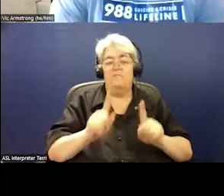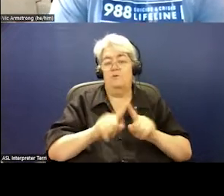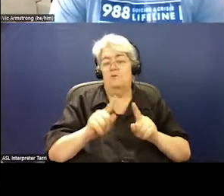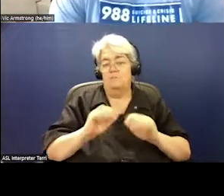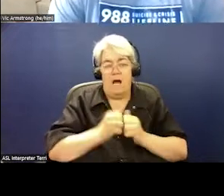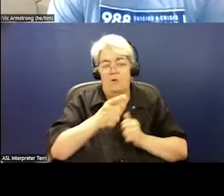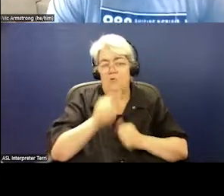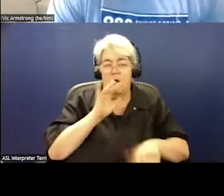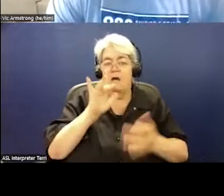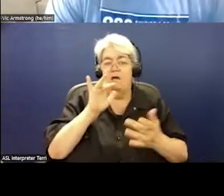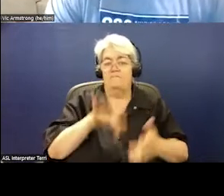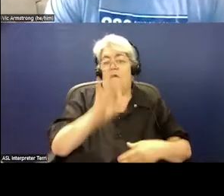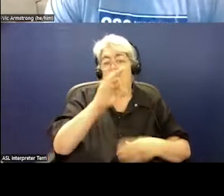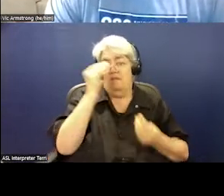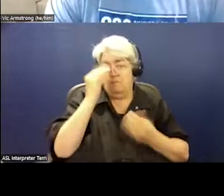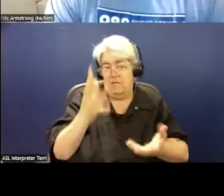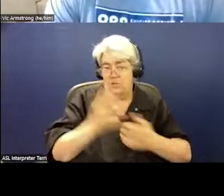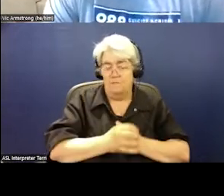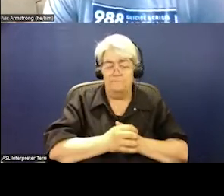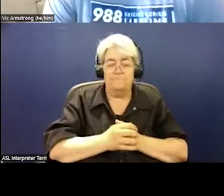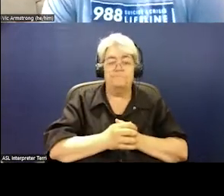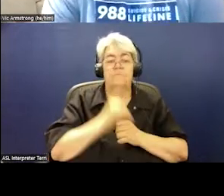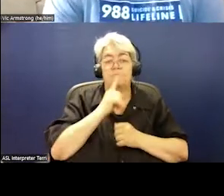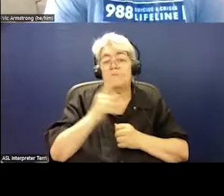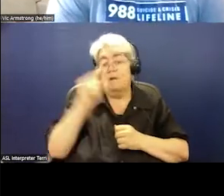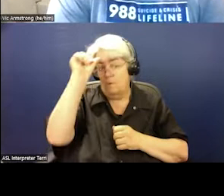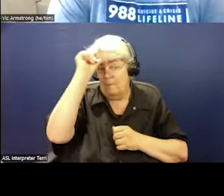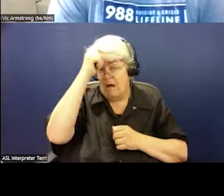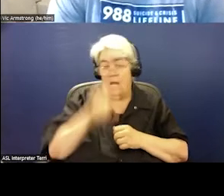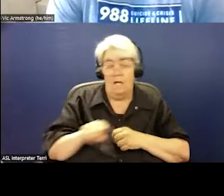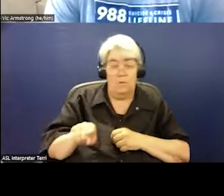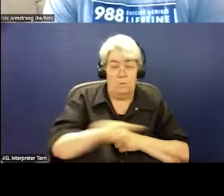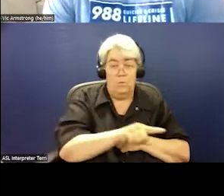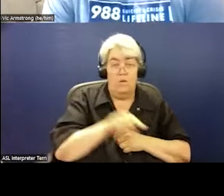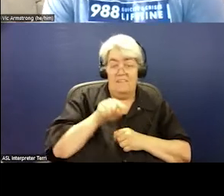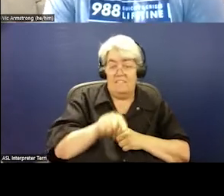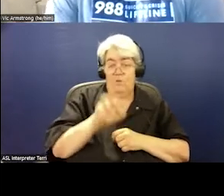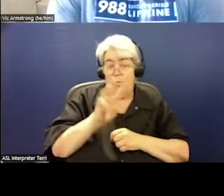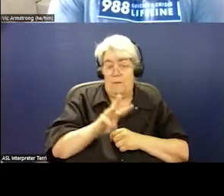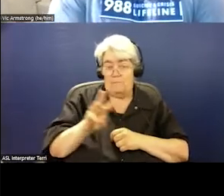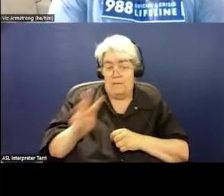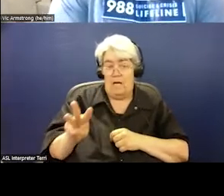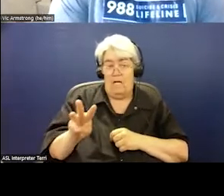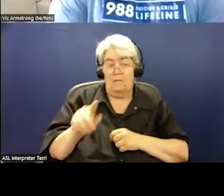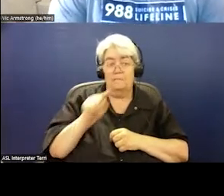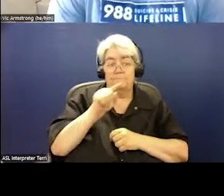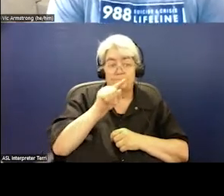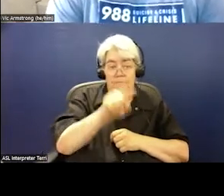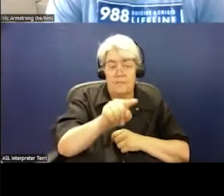information. As a reminder, this website is at